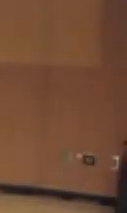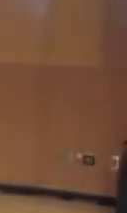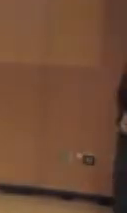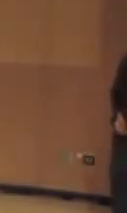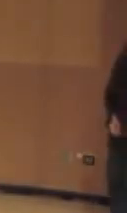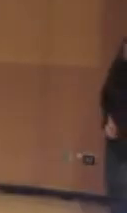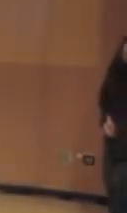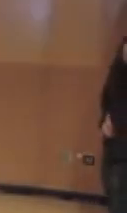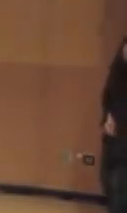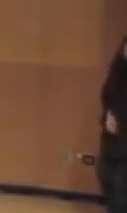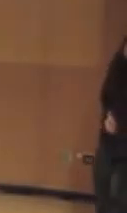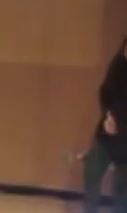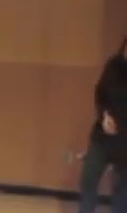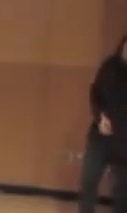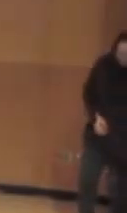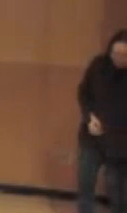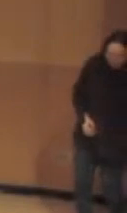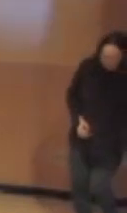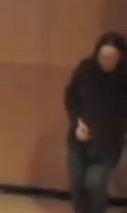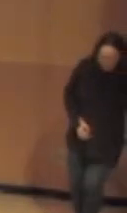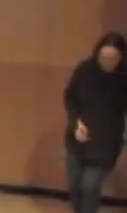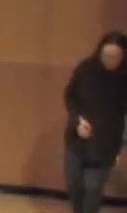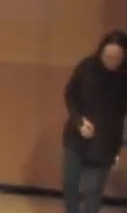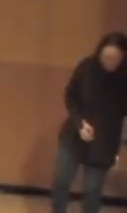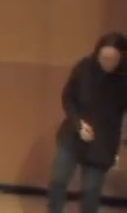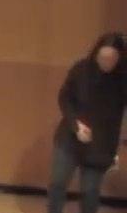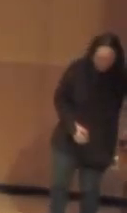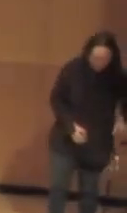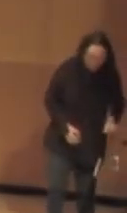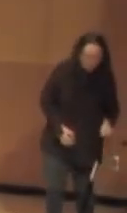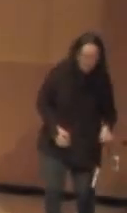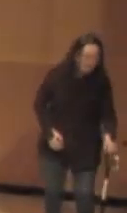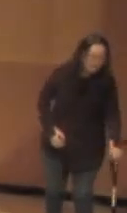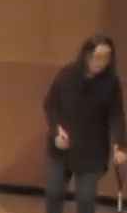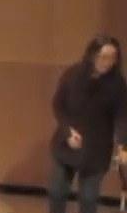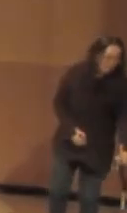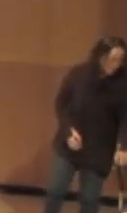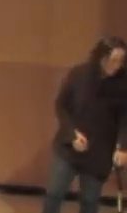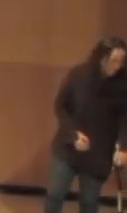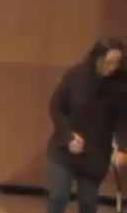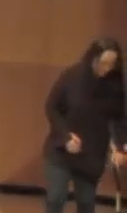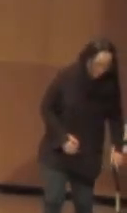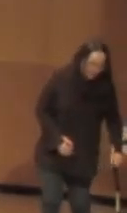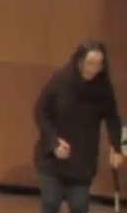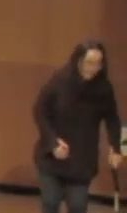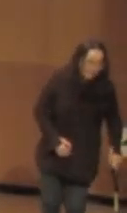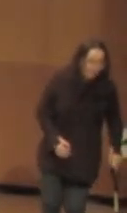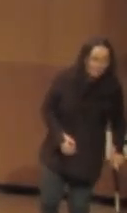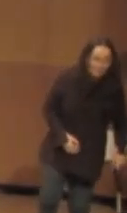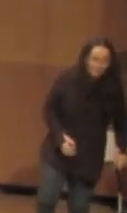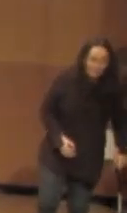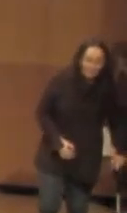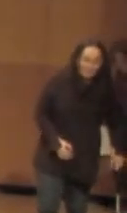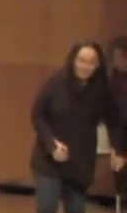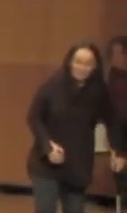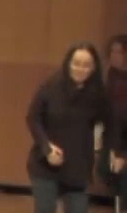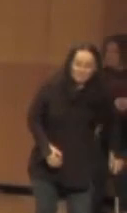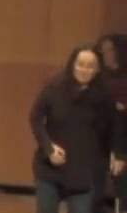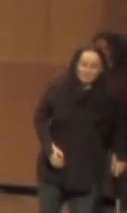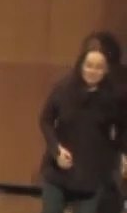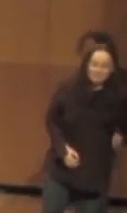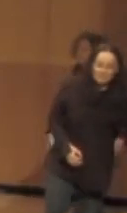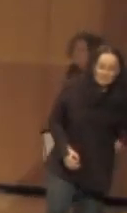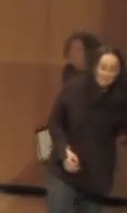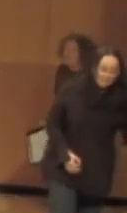people coming in okay all right so we are about to go